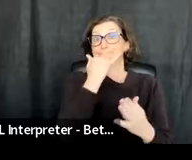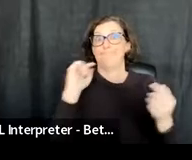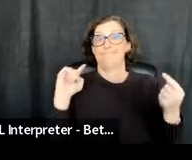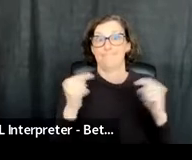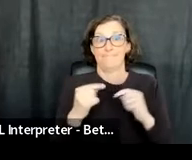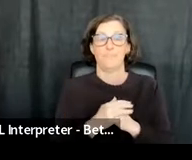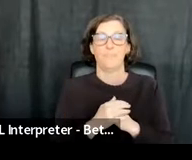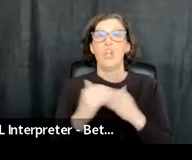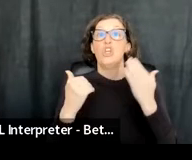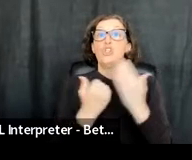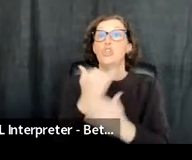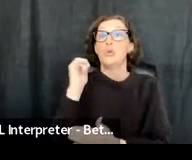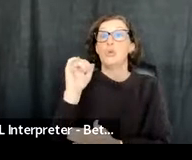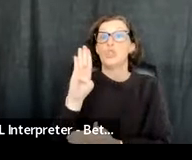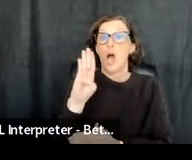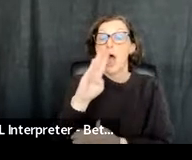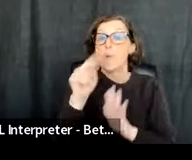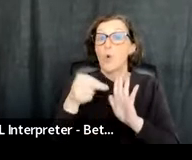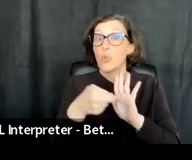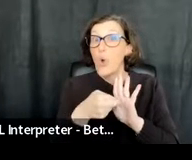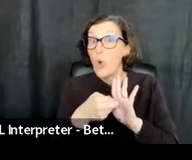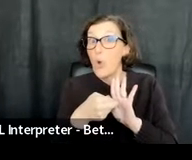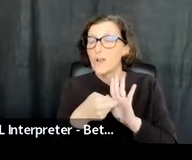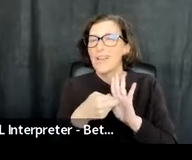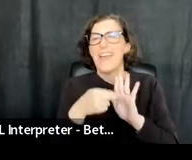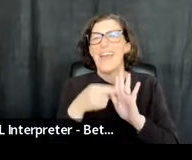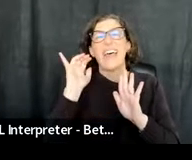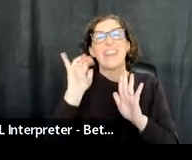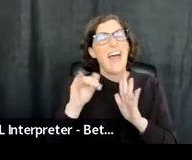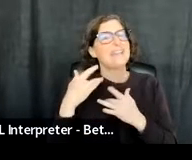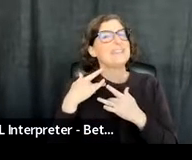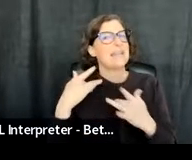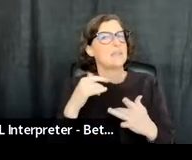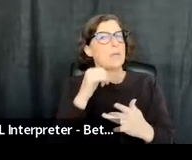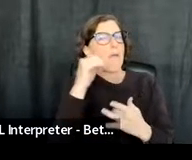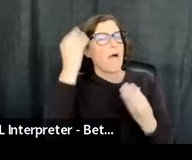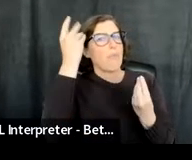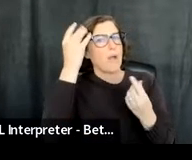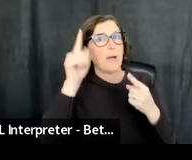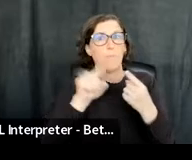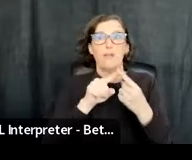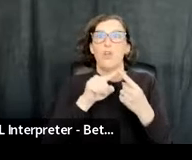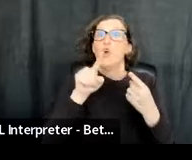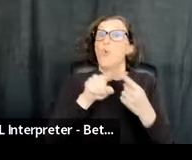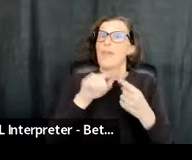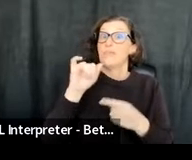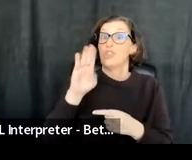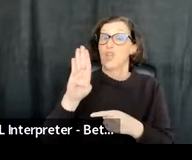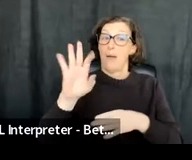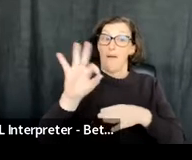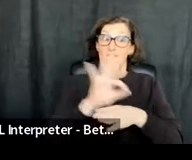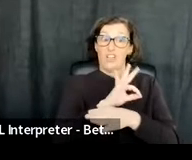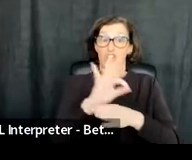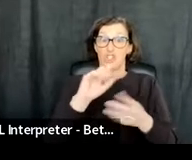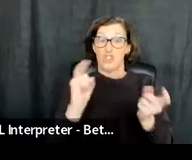or a change in the role. Often that's overlooked. When the job functions change, of course, the